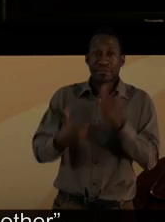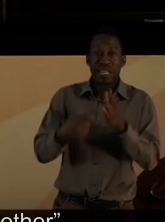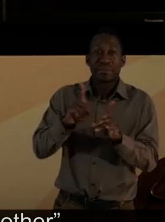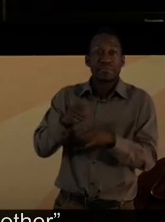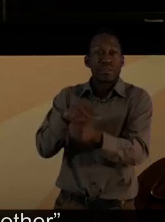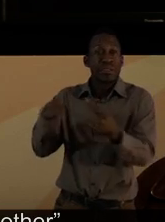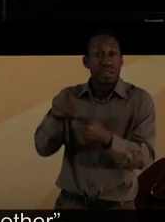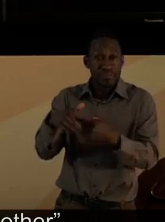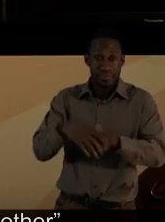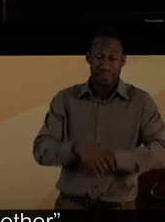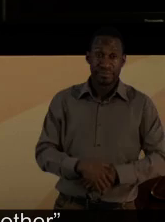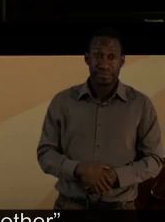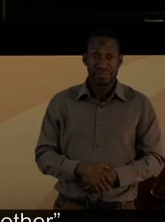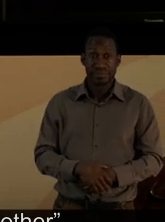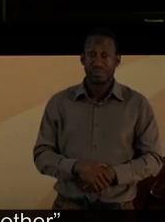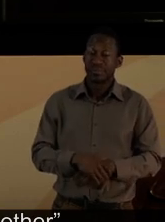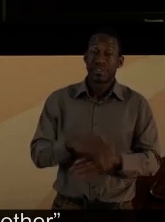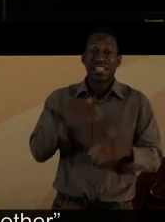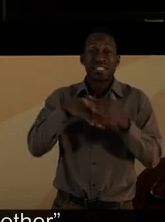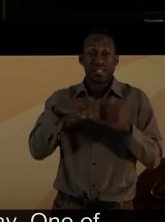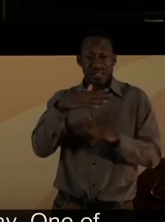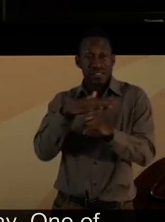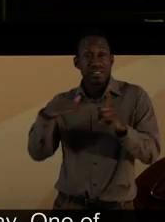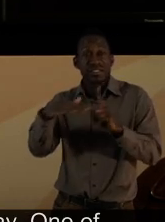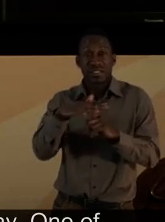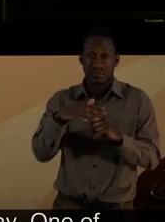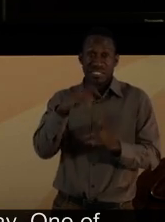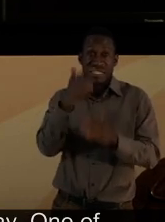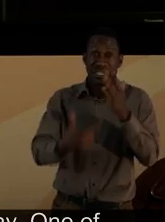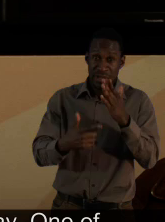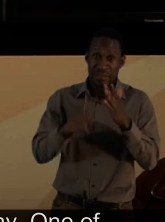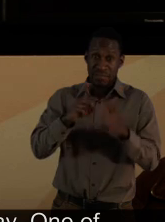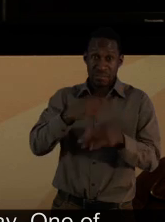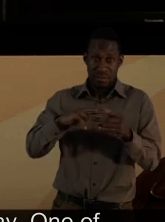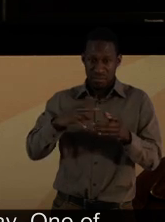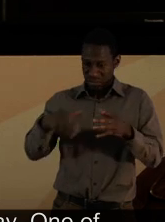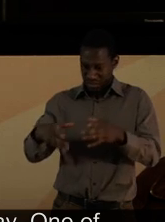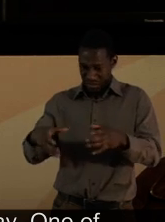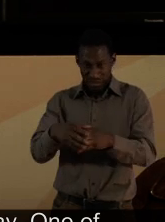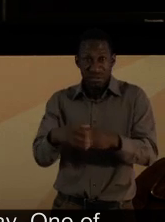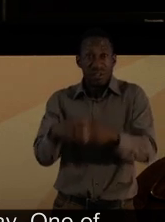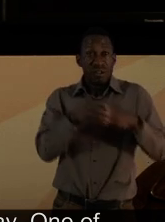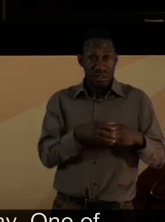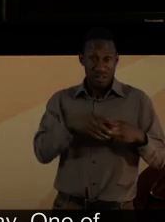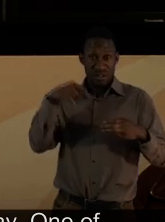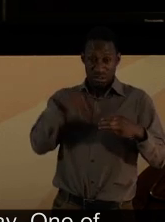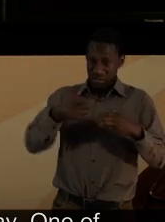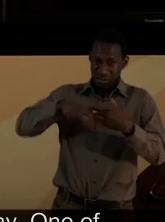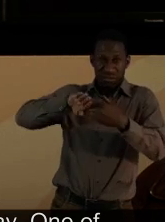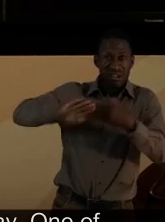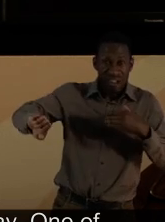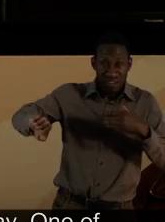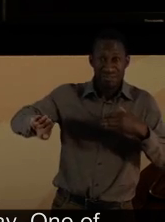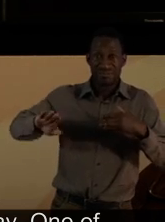other. Well, if you're a disabled person, you're part of society, so you see yourself in that way. So one